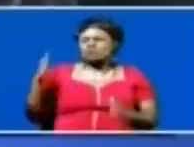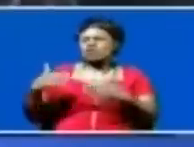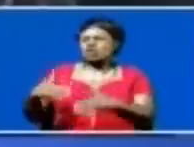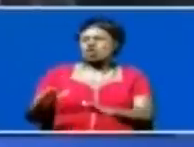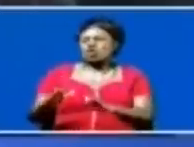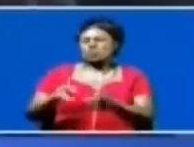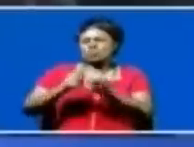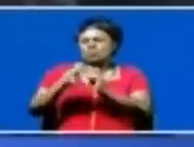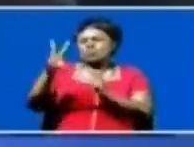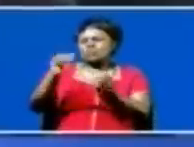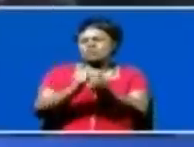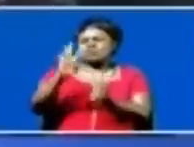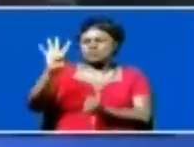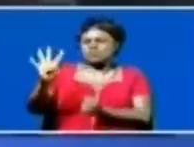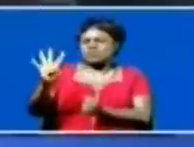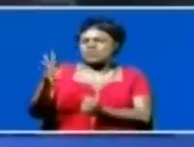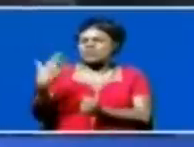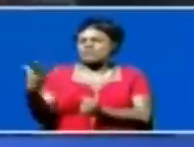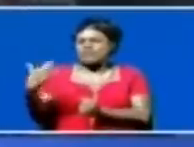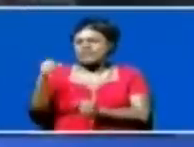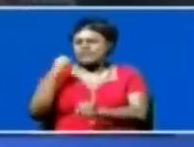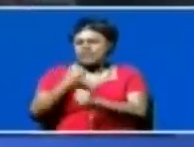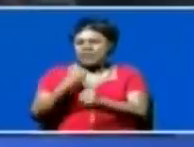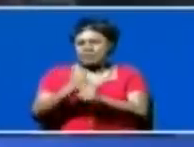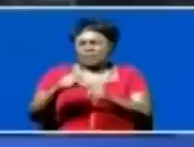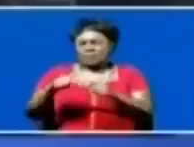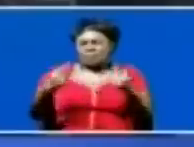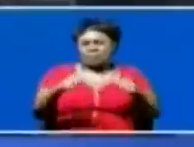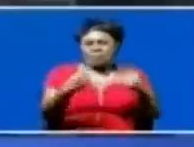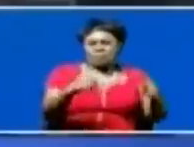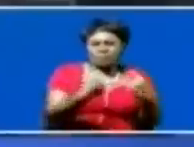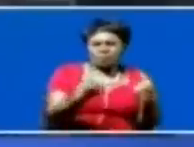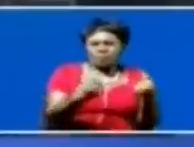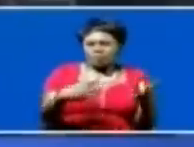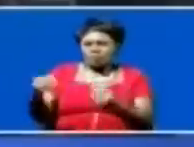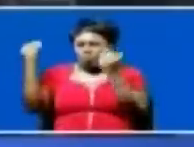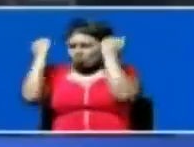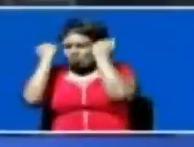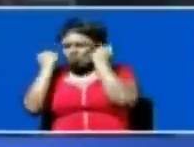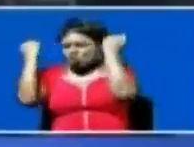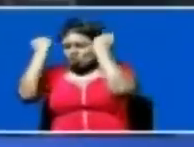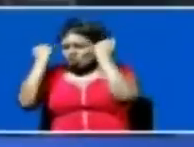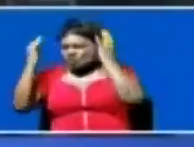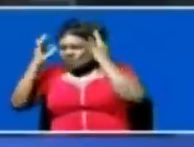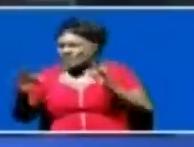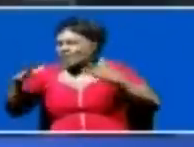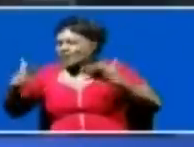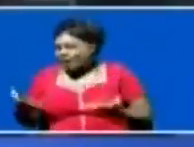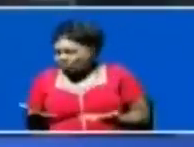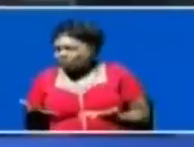Bill 2014, where things were done in a chaotic order. The matter went to court, and the court ruled